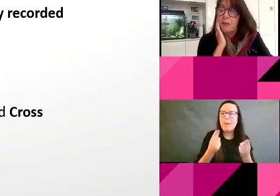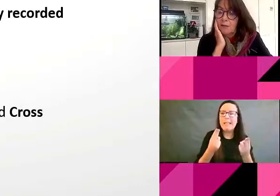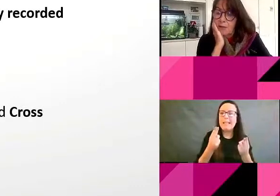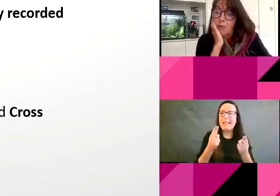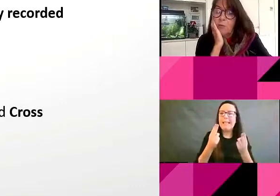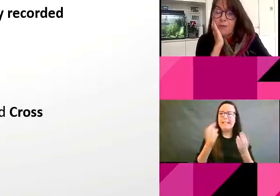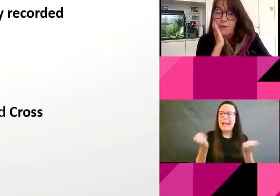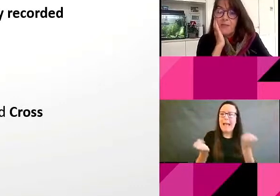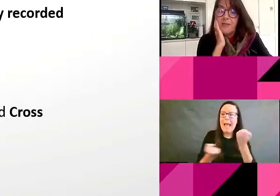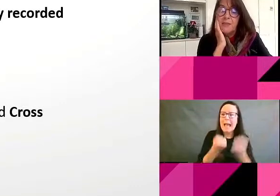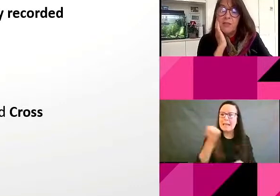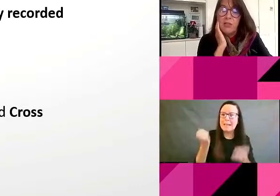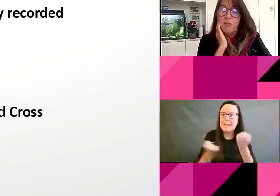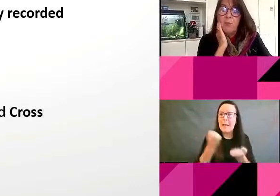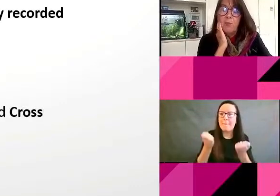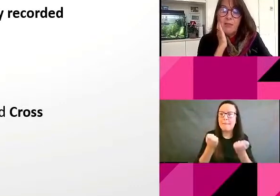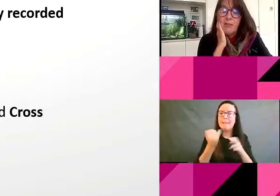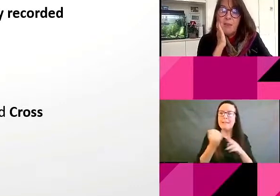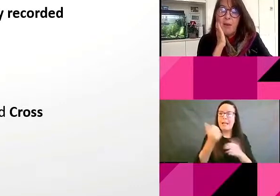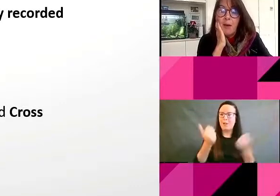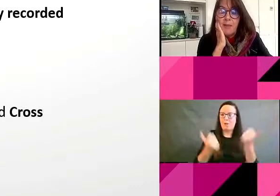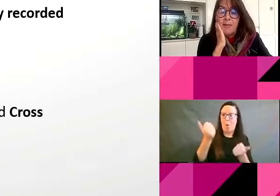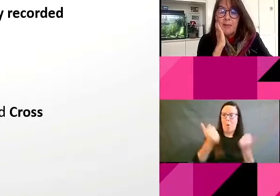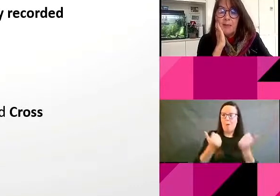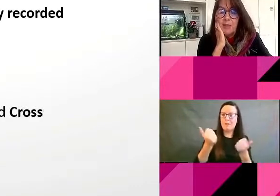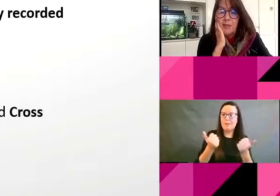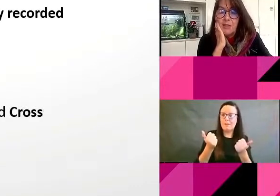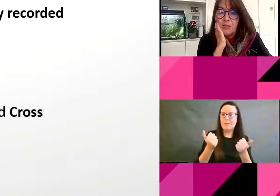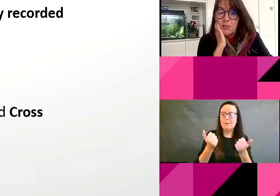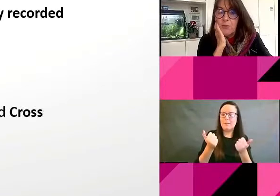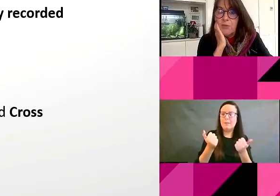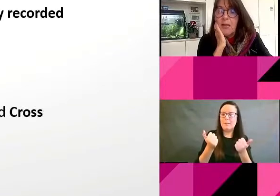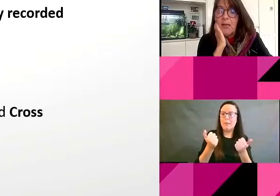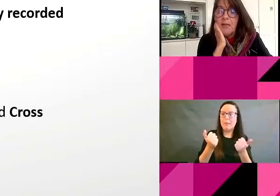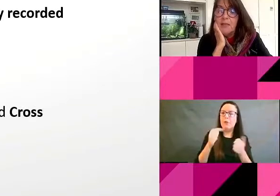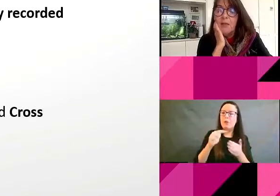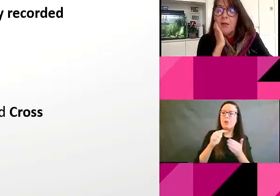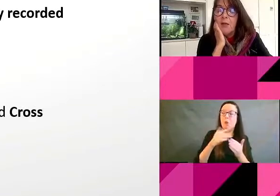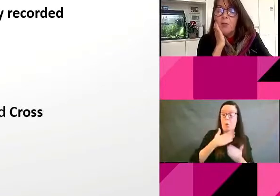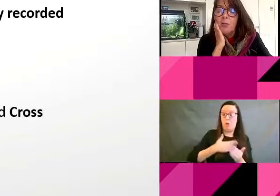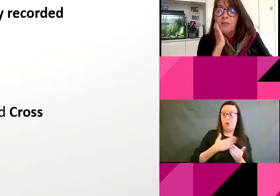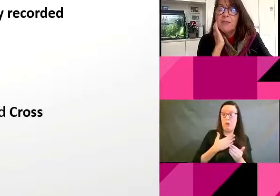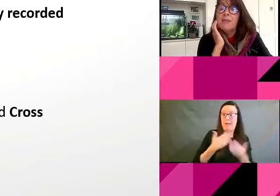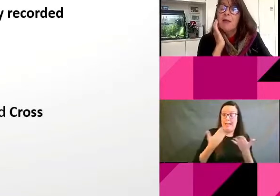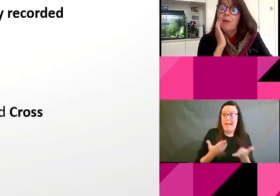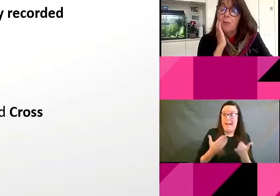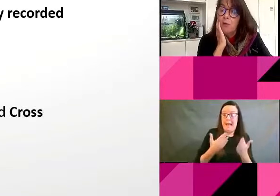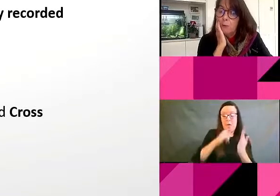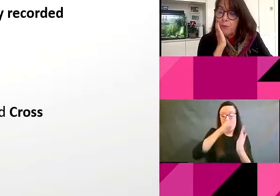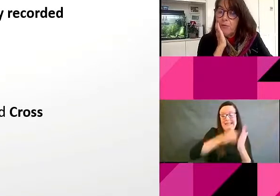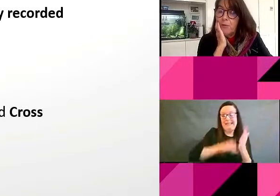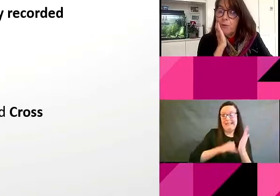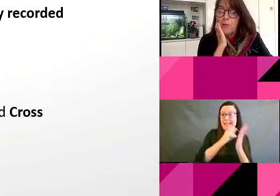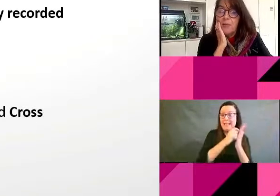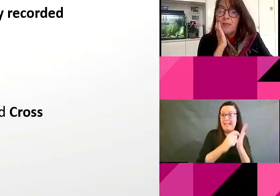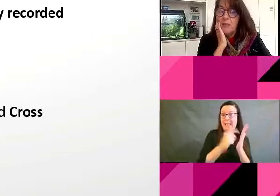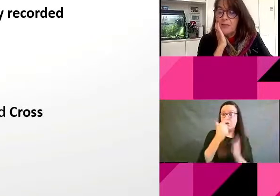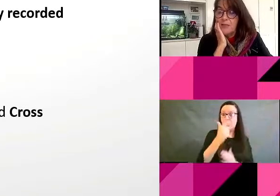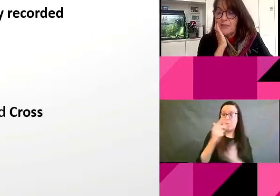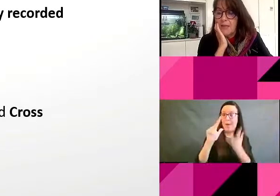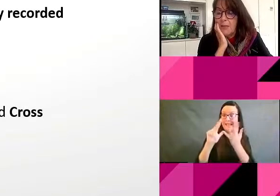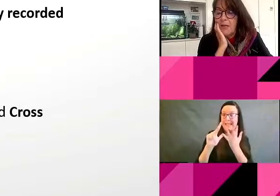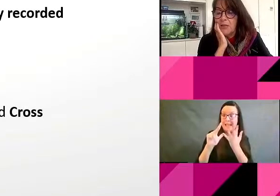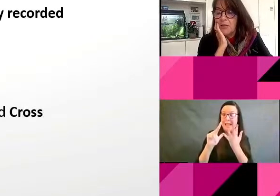court with evidence in chief. And we're just piloting section 28, which is